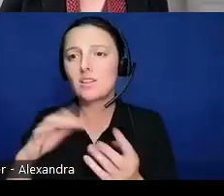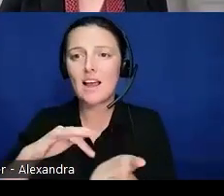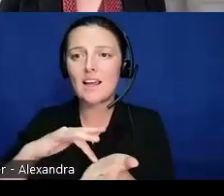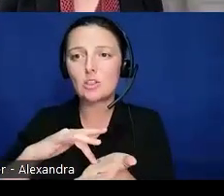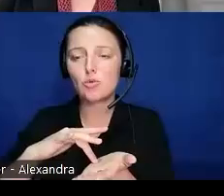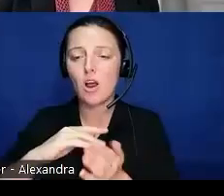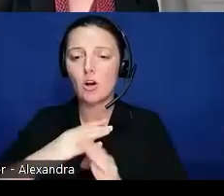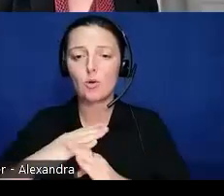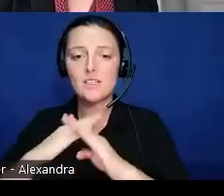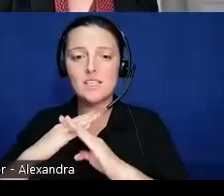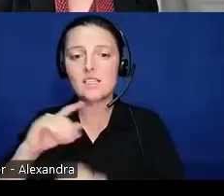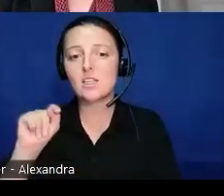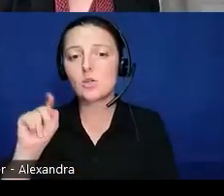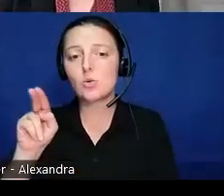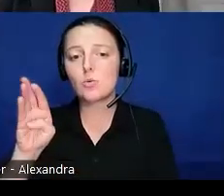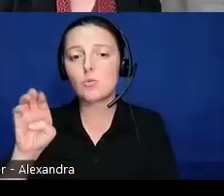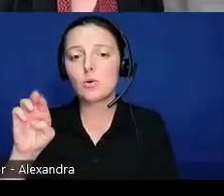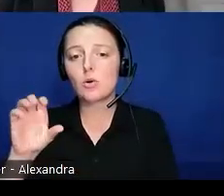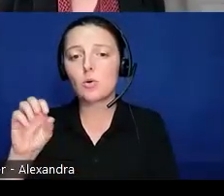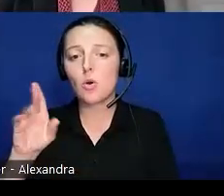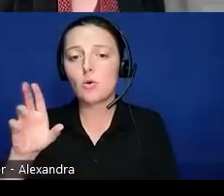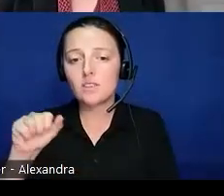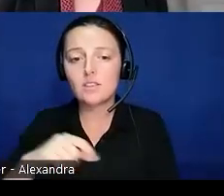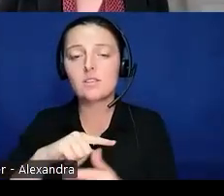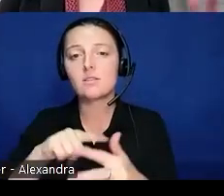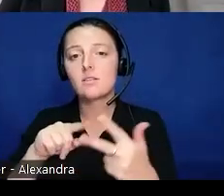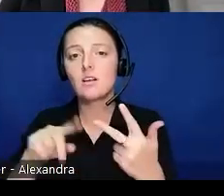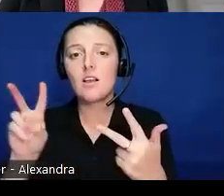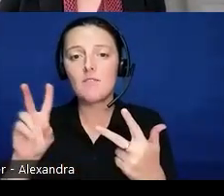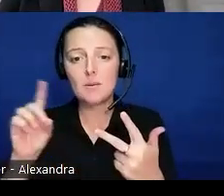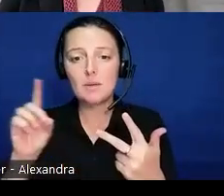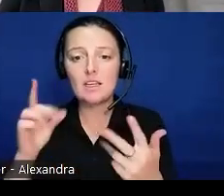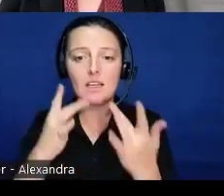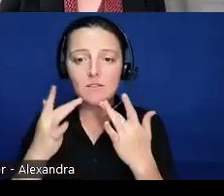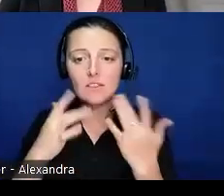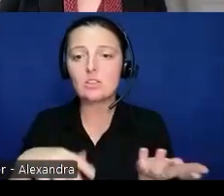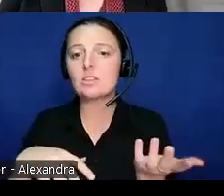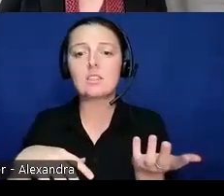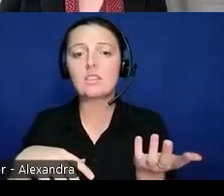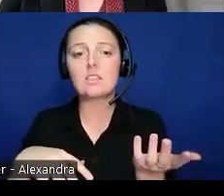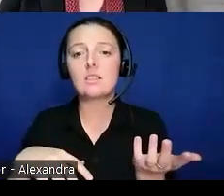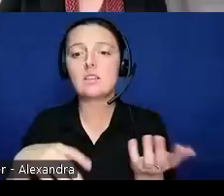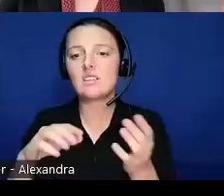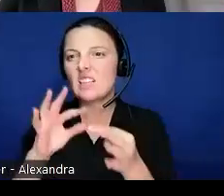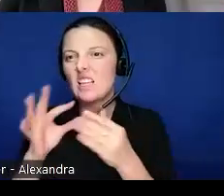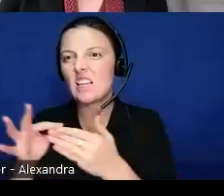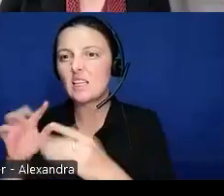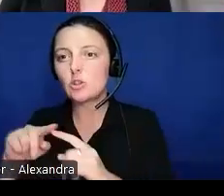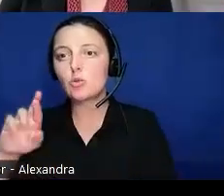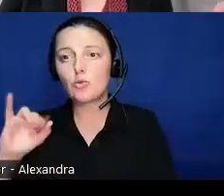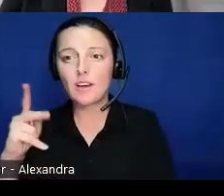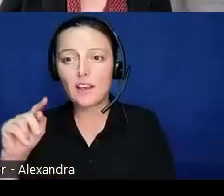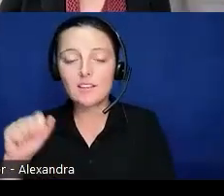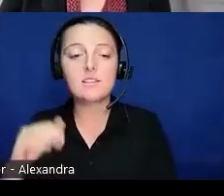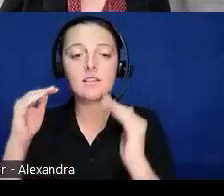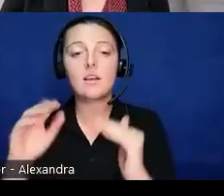D deficiency leading to rickets, vitamin A deficiency, other kind of more rare